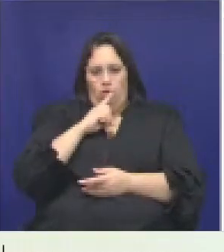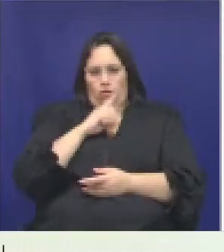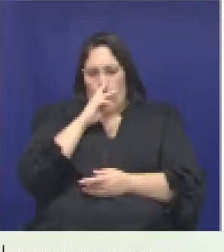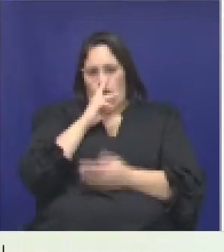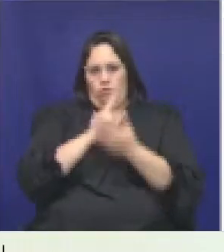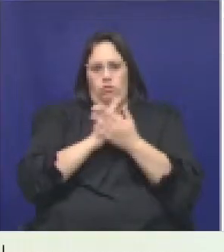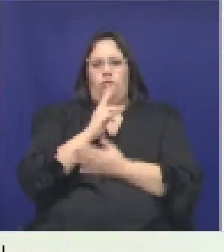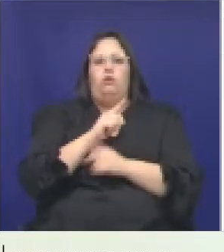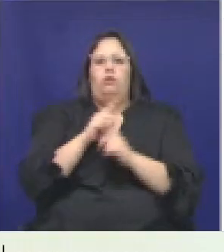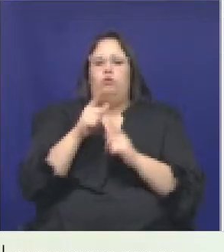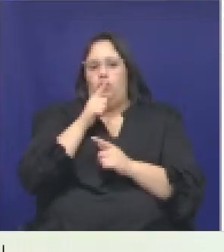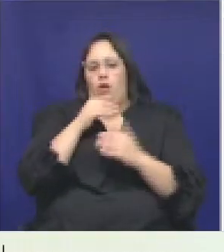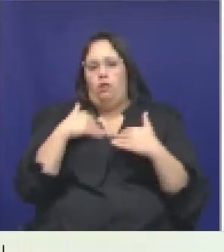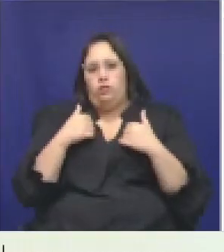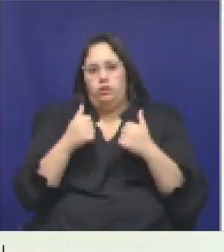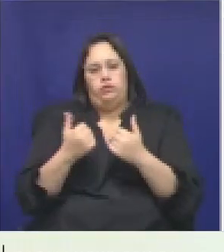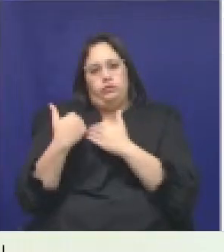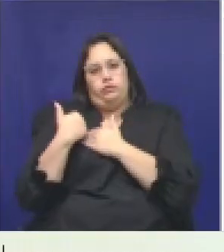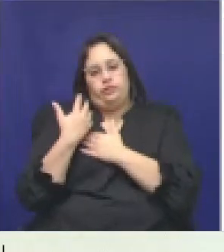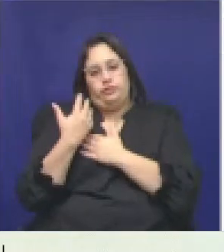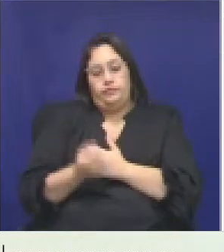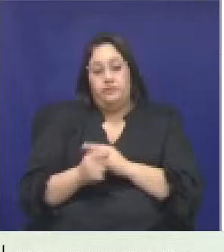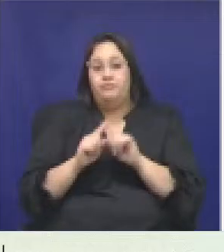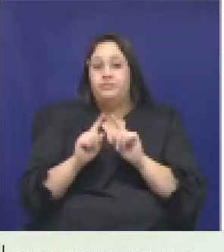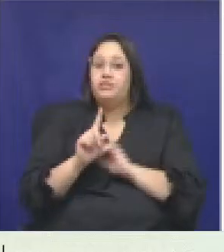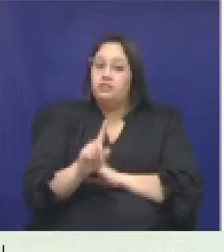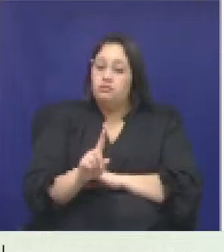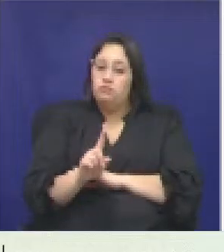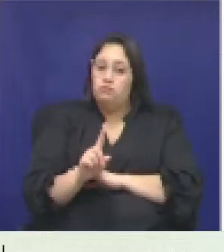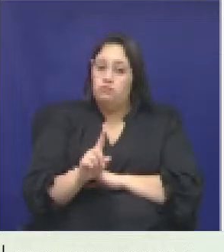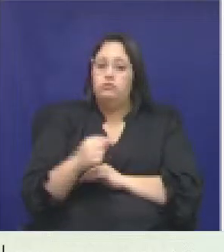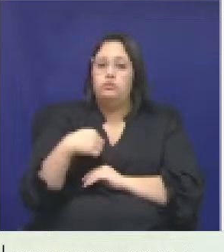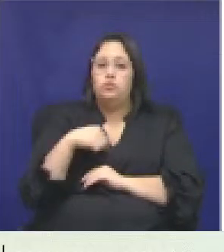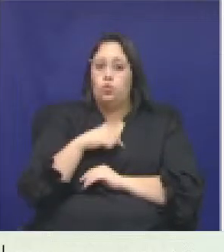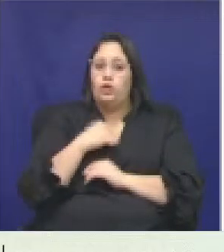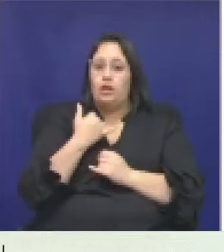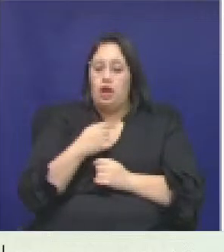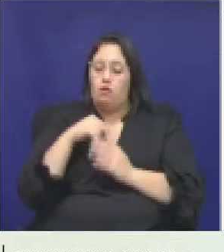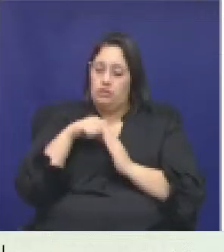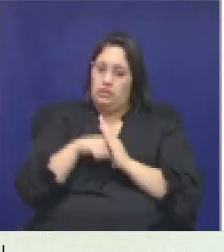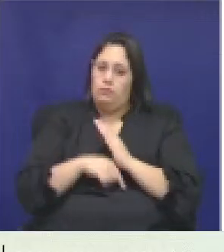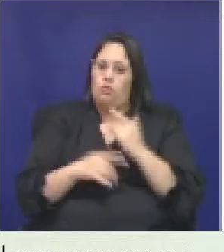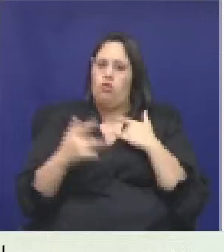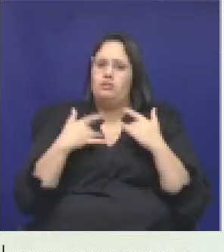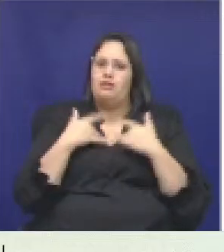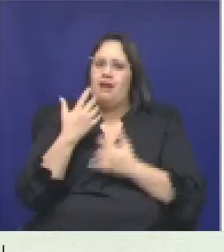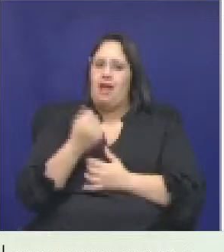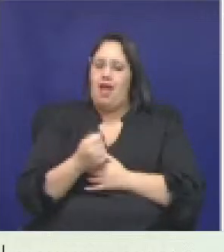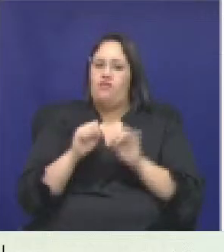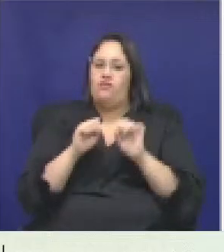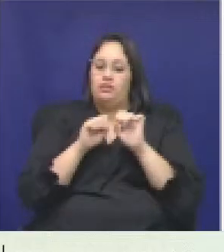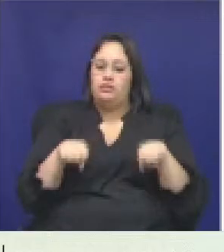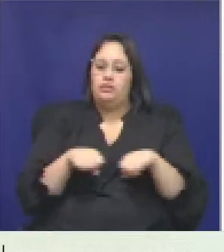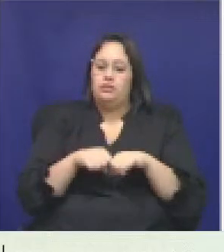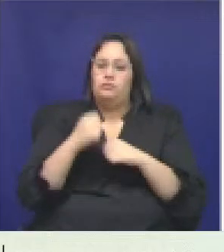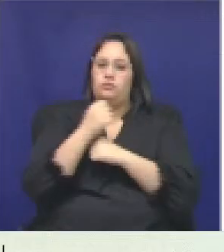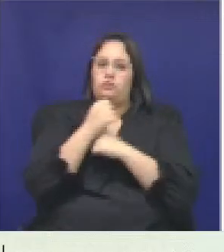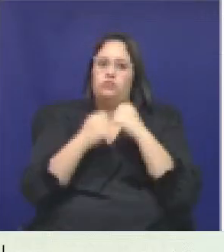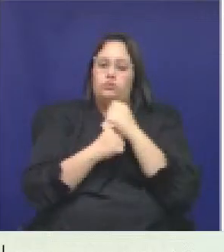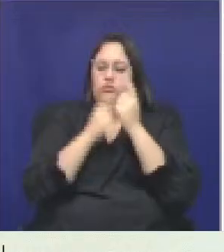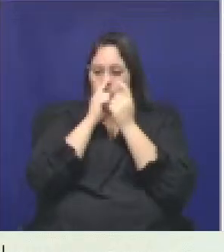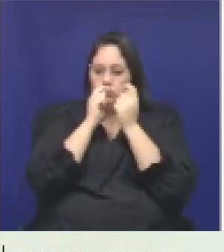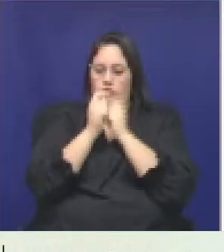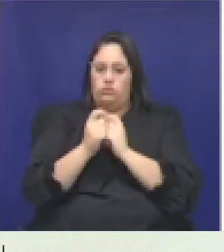public accountability. However, we are deeply concerned by persistent structural